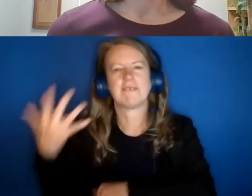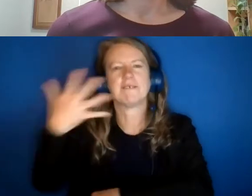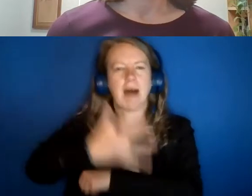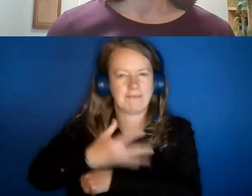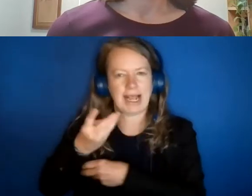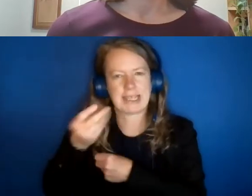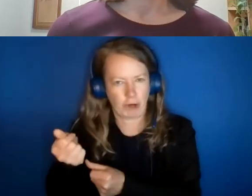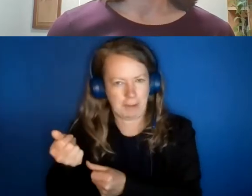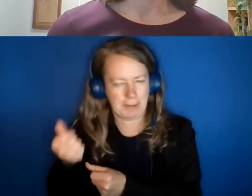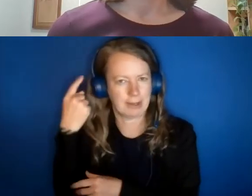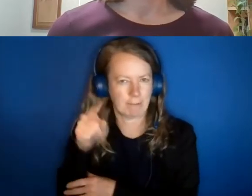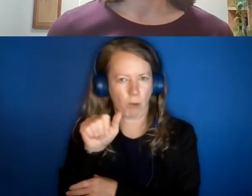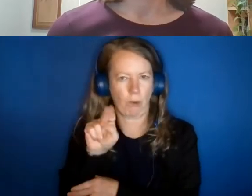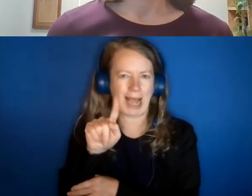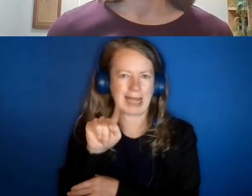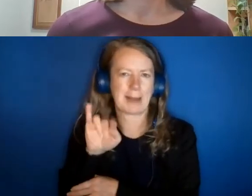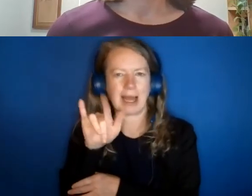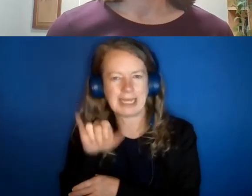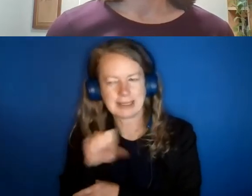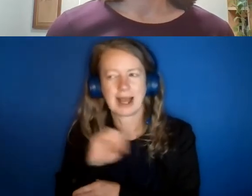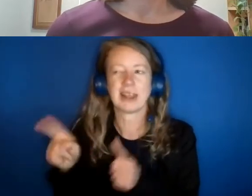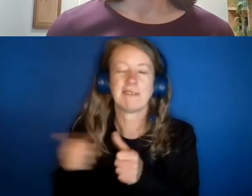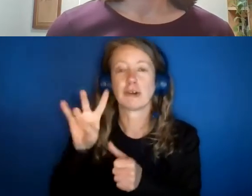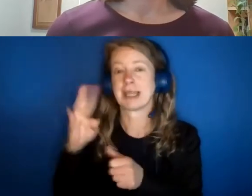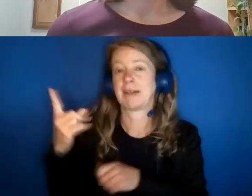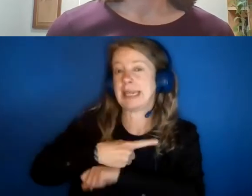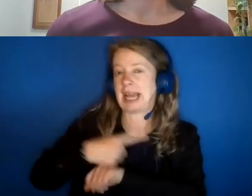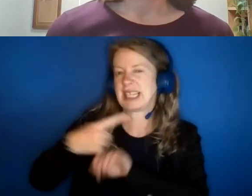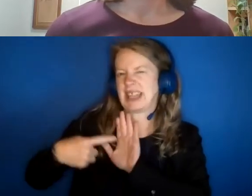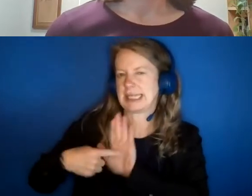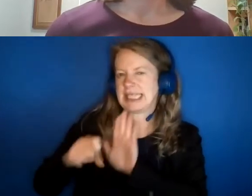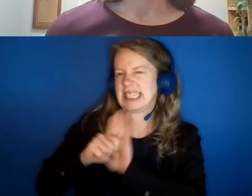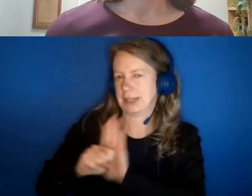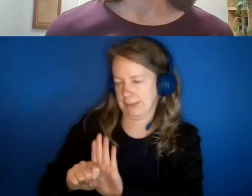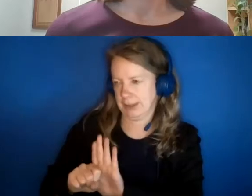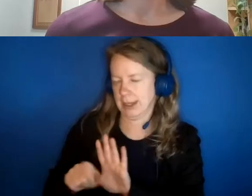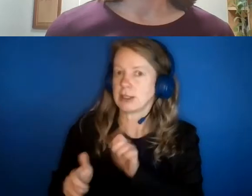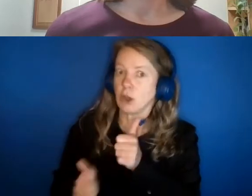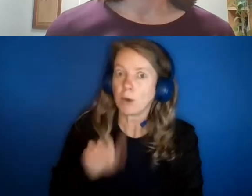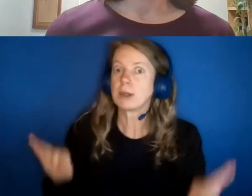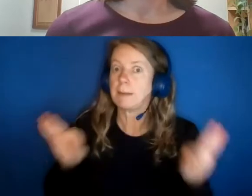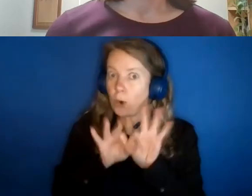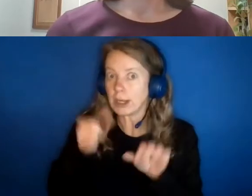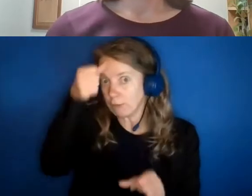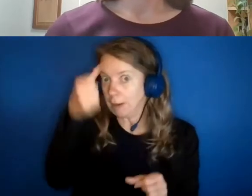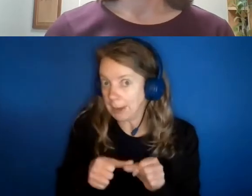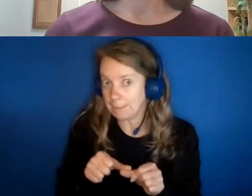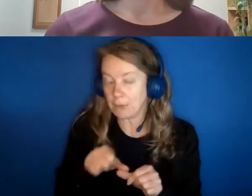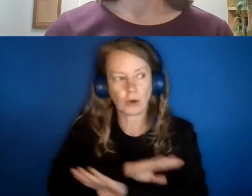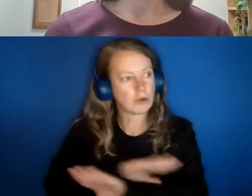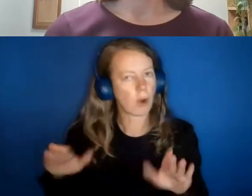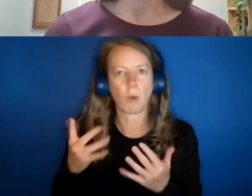within the first 7 days of symptoms. So the big message is don't wait. You've definitely got to